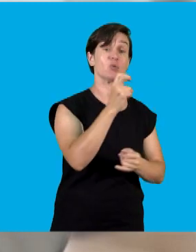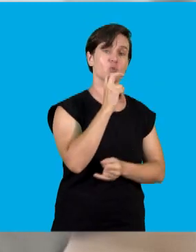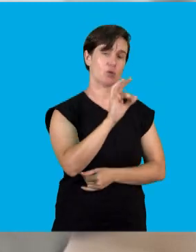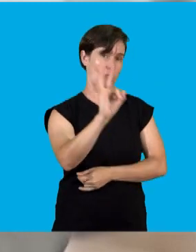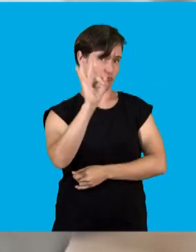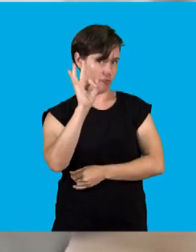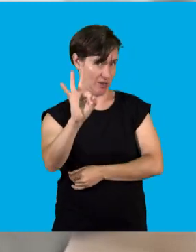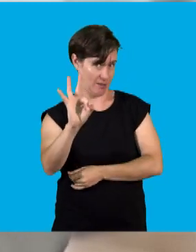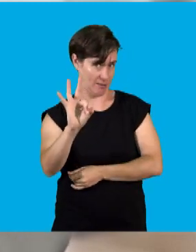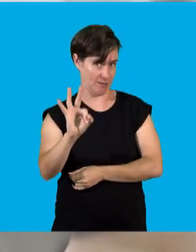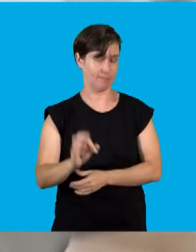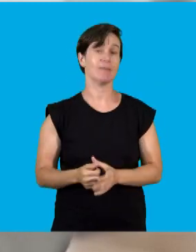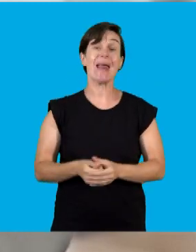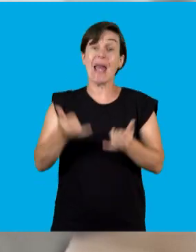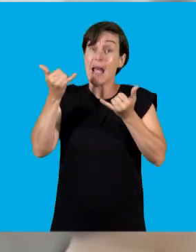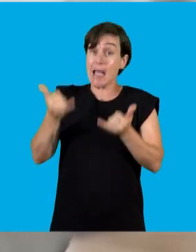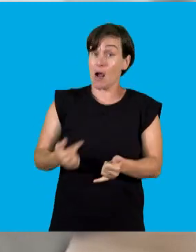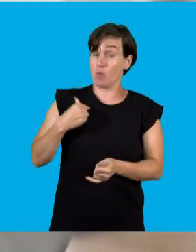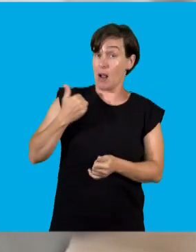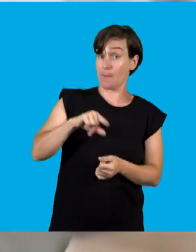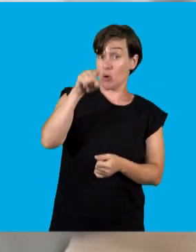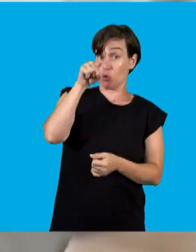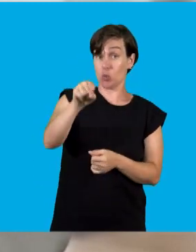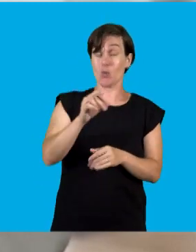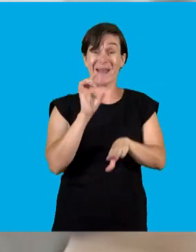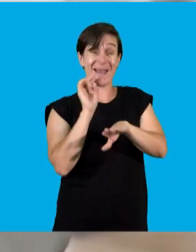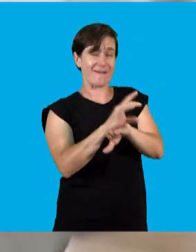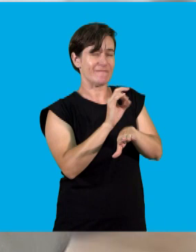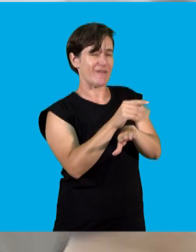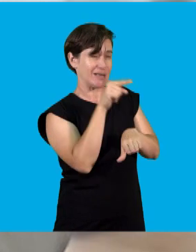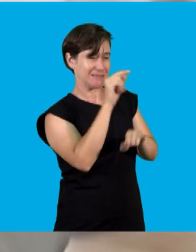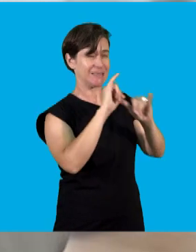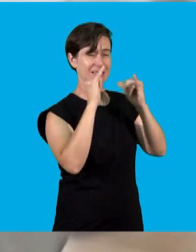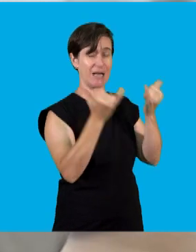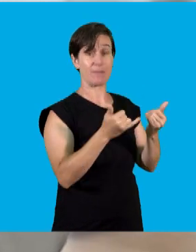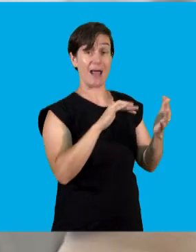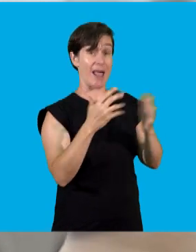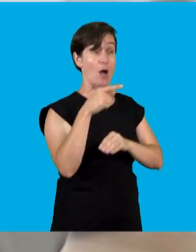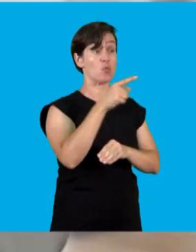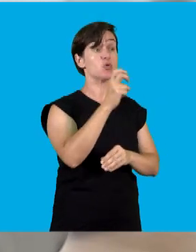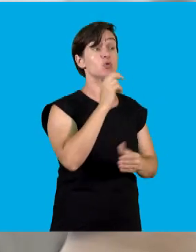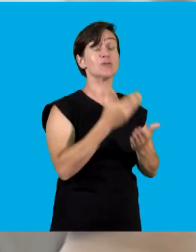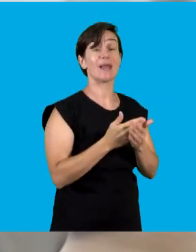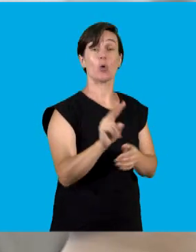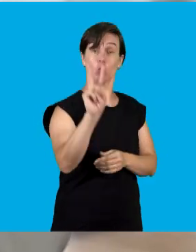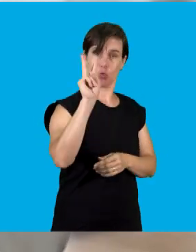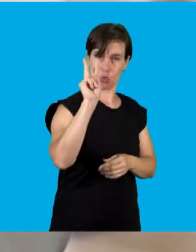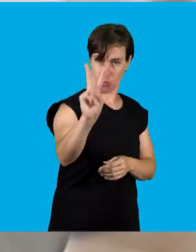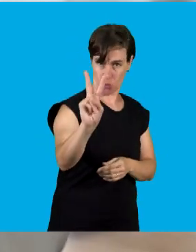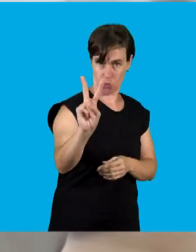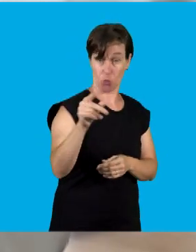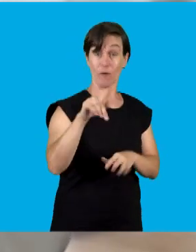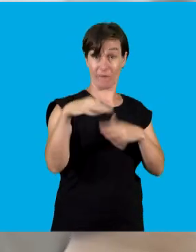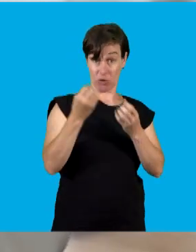three techniques. So now you now need to advise the business on how to apply the two of the three. You